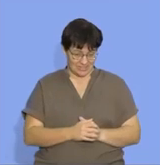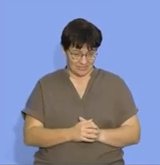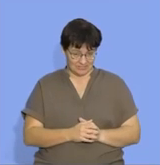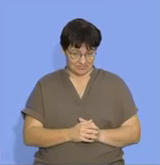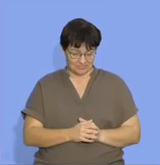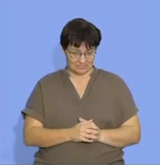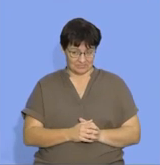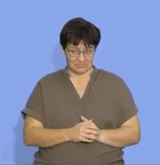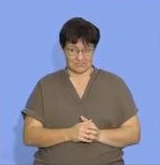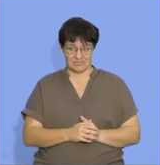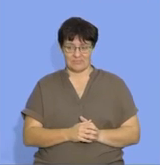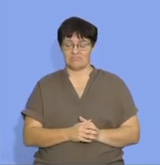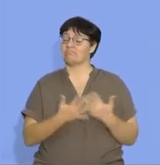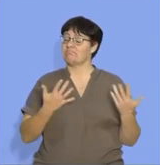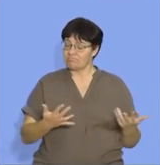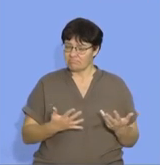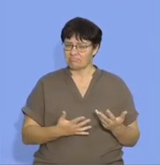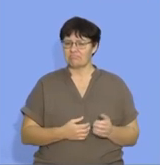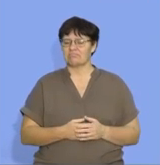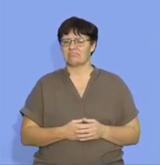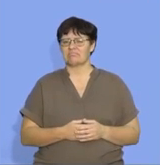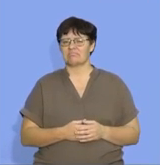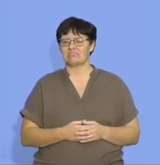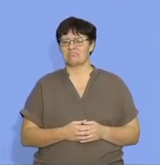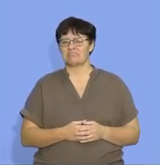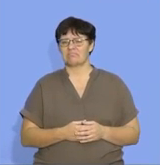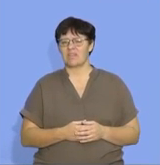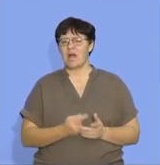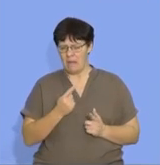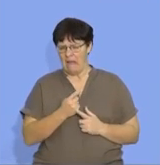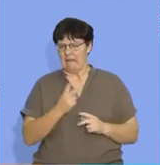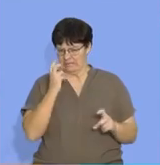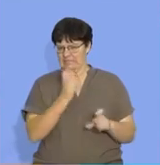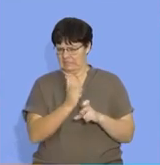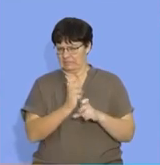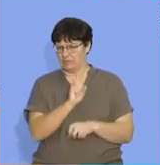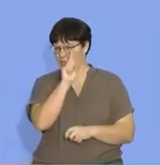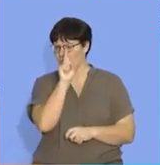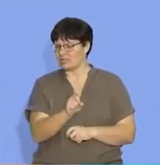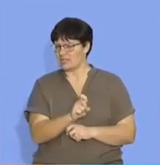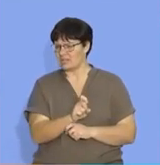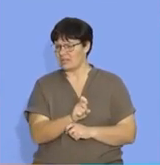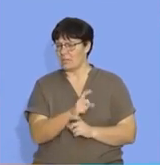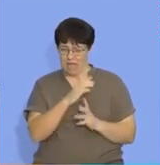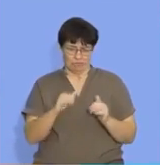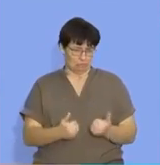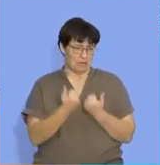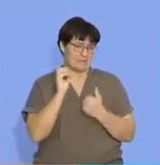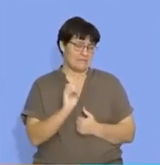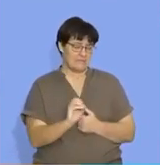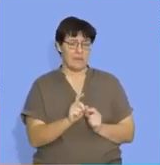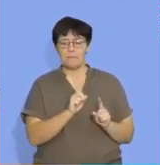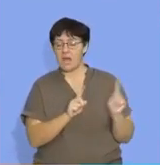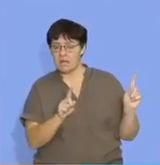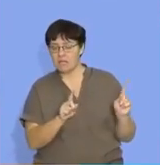to look at today. This is quite a intricate question, right? I think it's quite challenging, but if